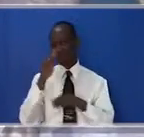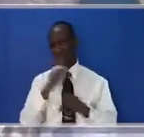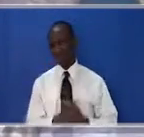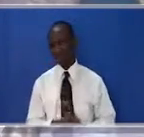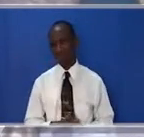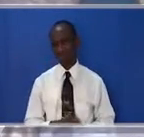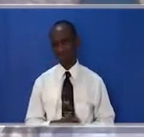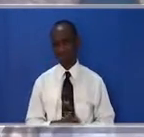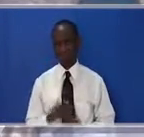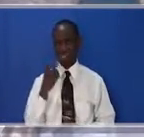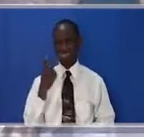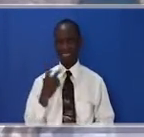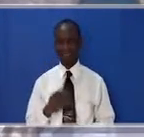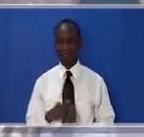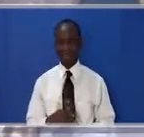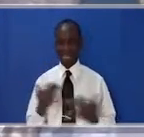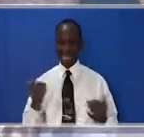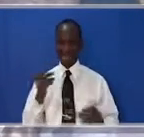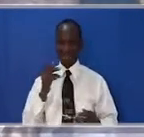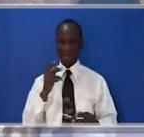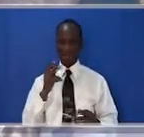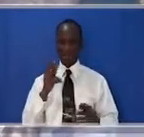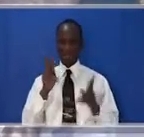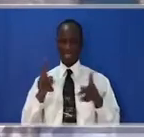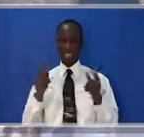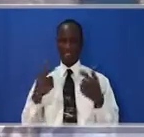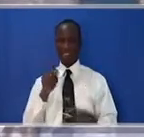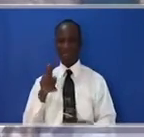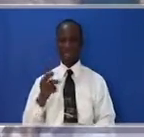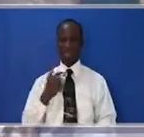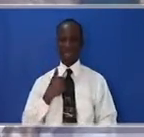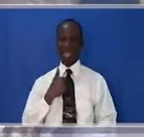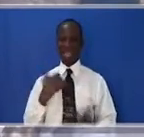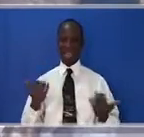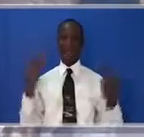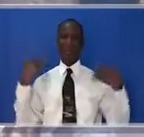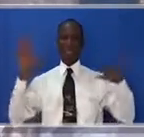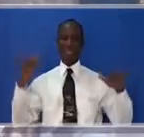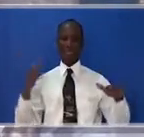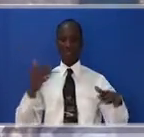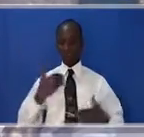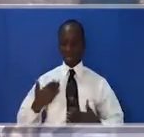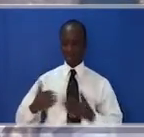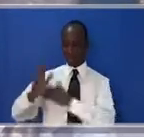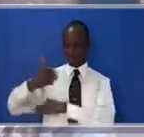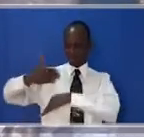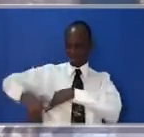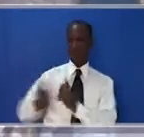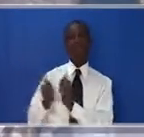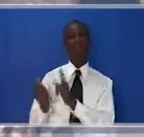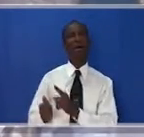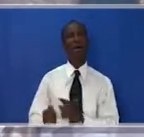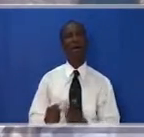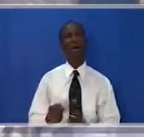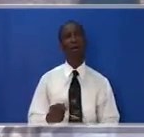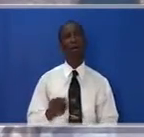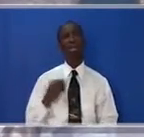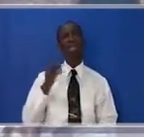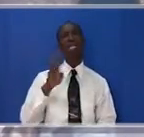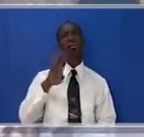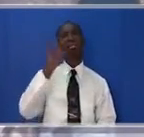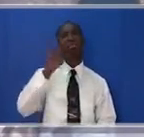na menkwati nkwati a sese mi ye obofo mi jina urade nchen Hebrews chapter 5 verse 1 achira wo sese